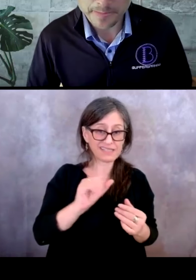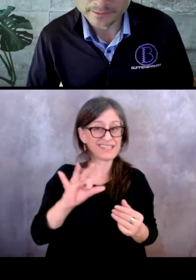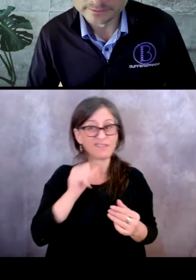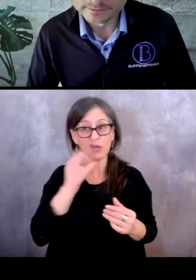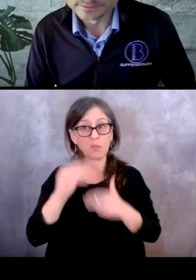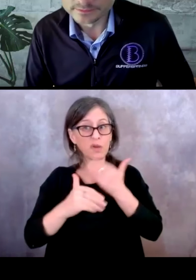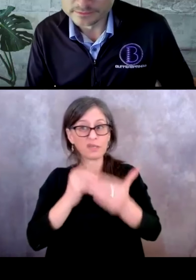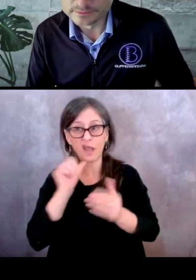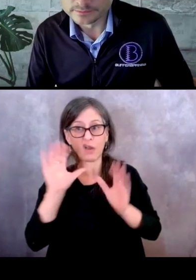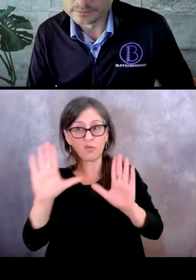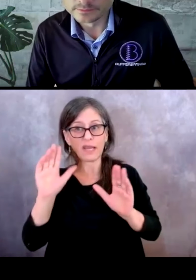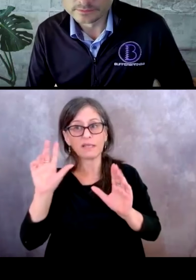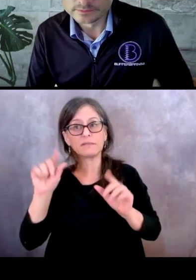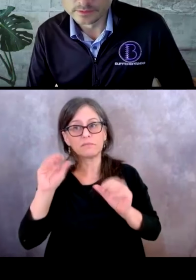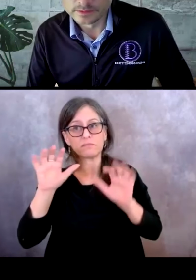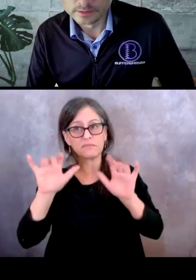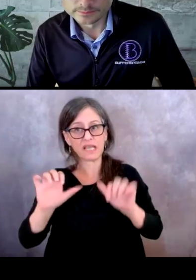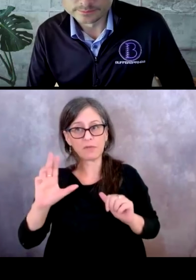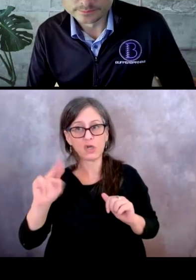chat.